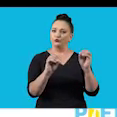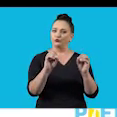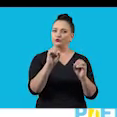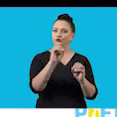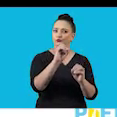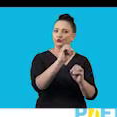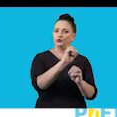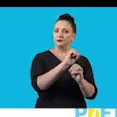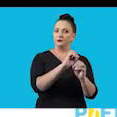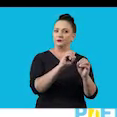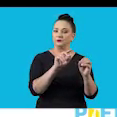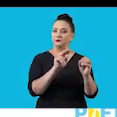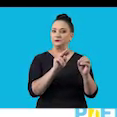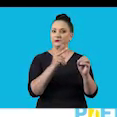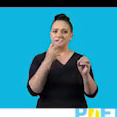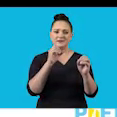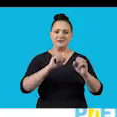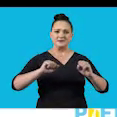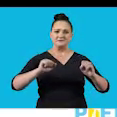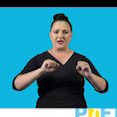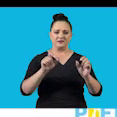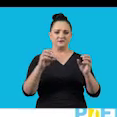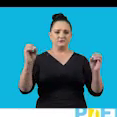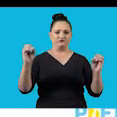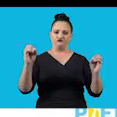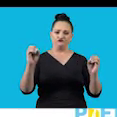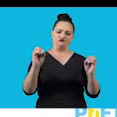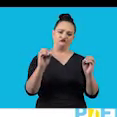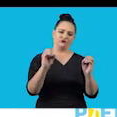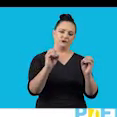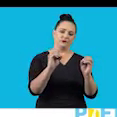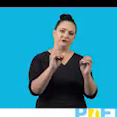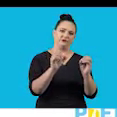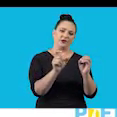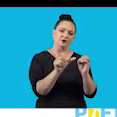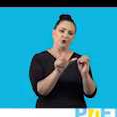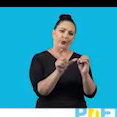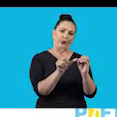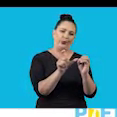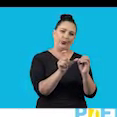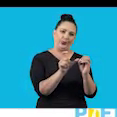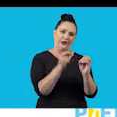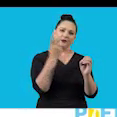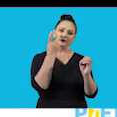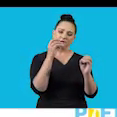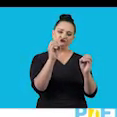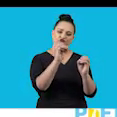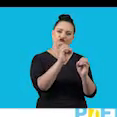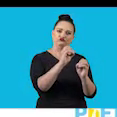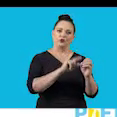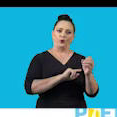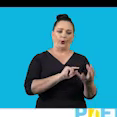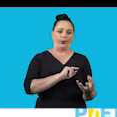temperature. And also note the spaces between the particles. It becomes smaller and smaller as we